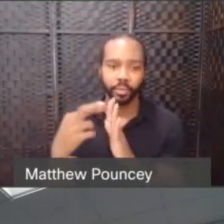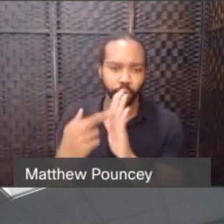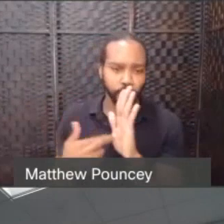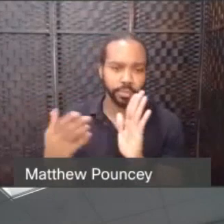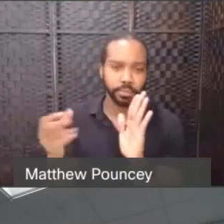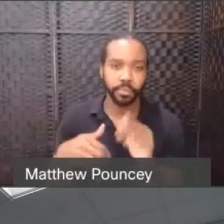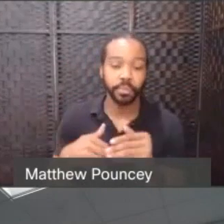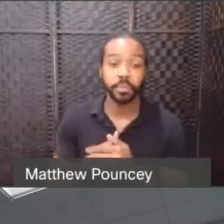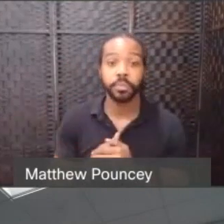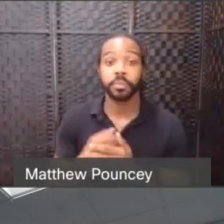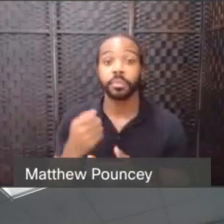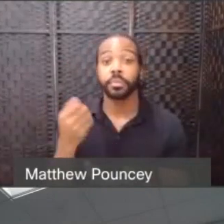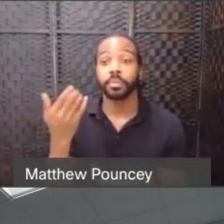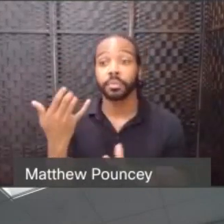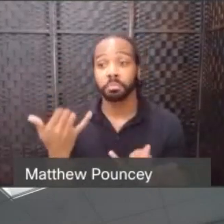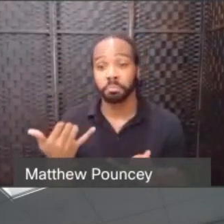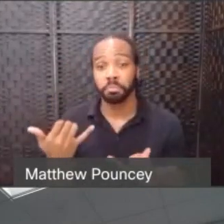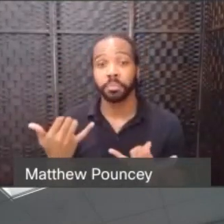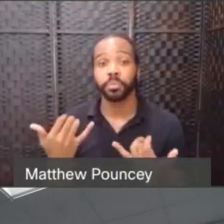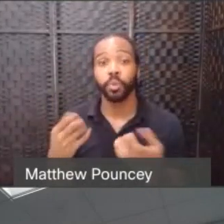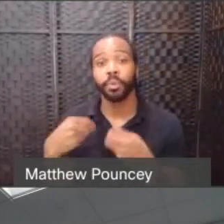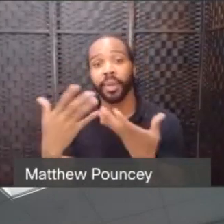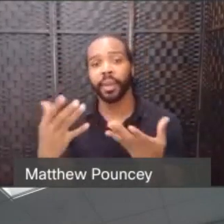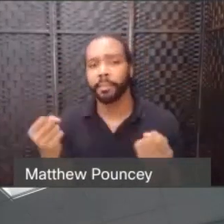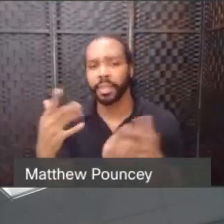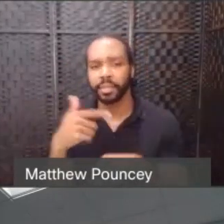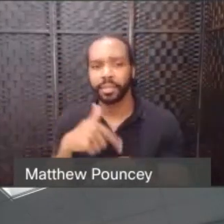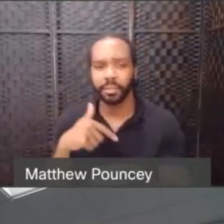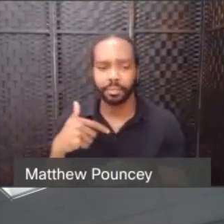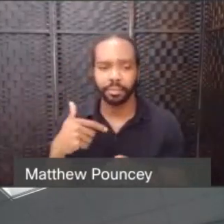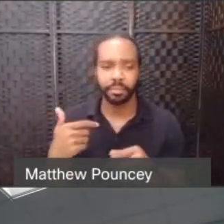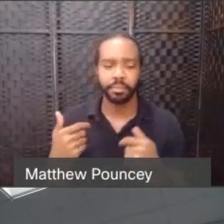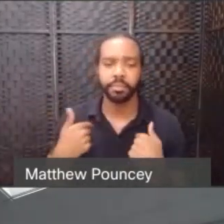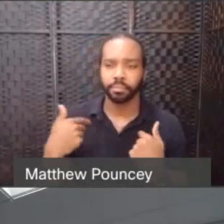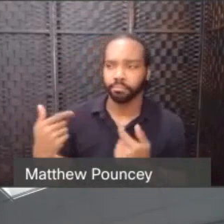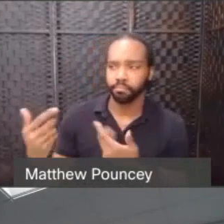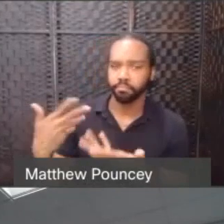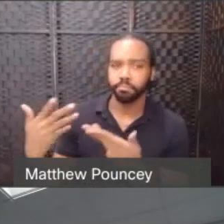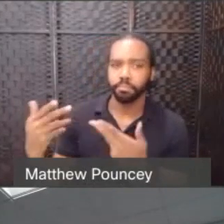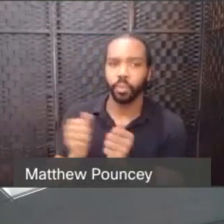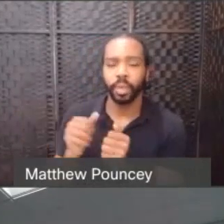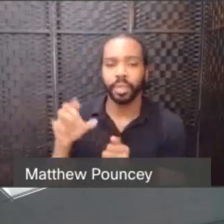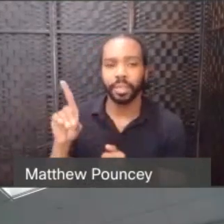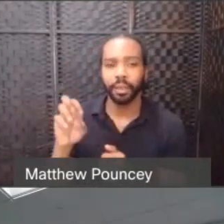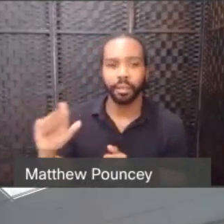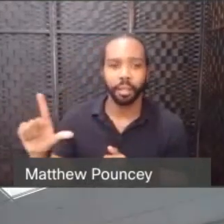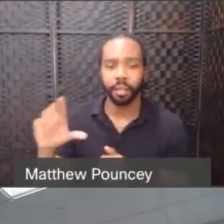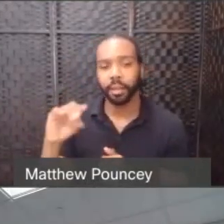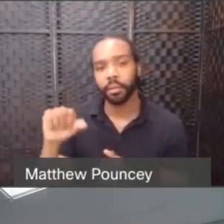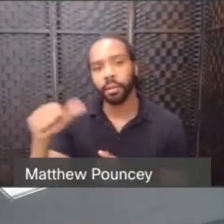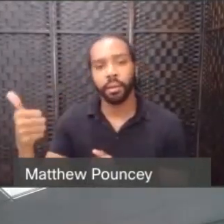said, we have offered multiple times and had conversations with DACL and other